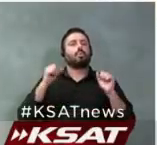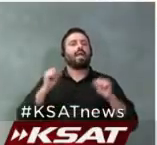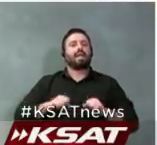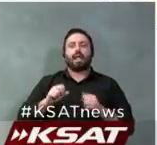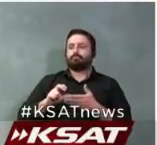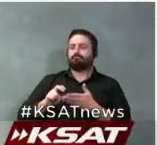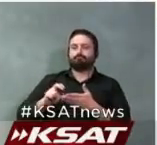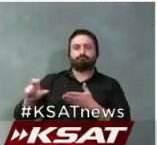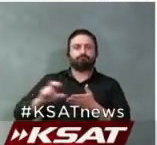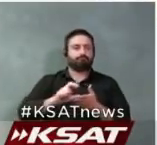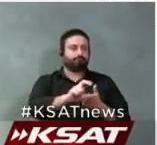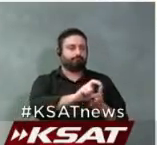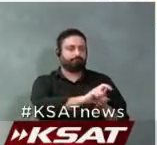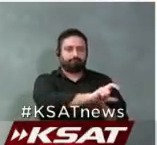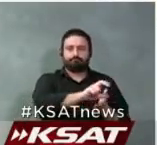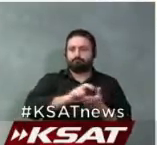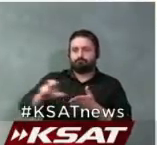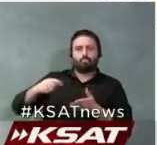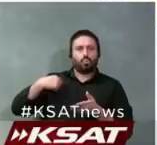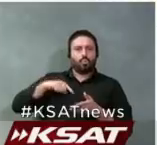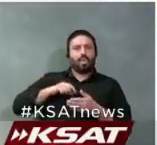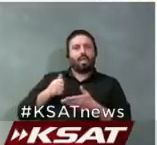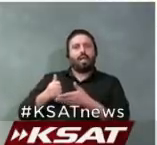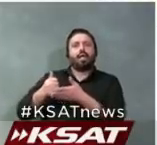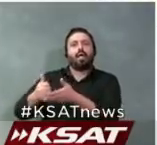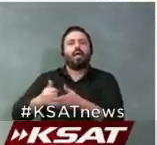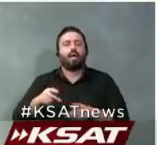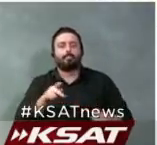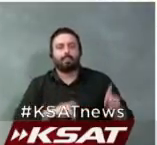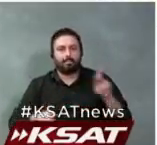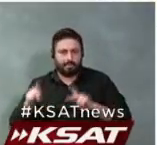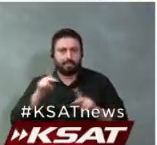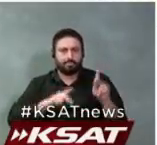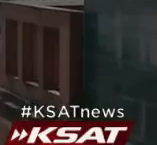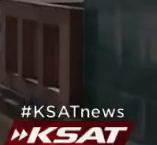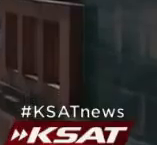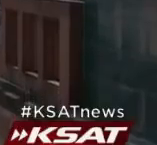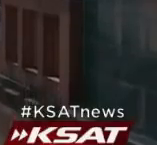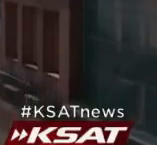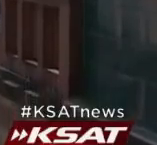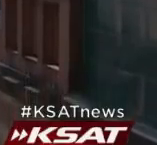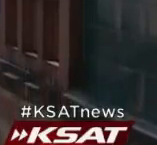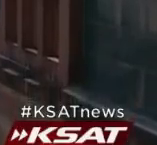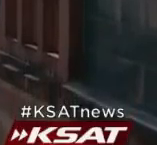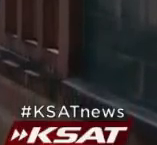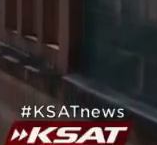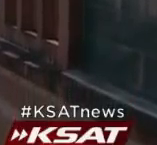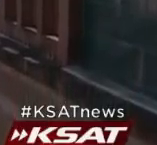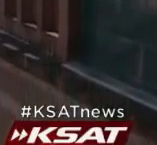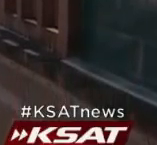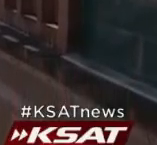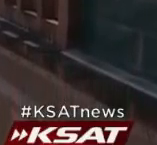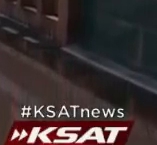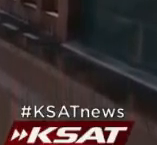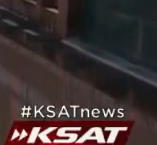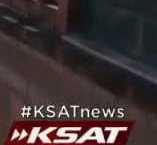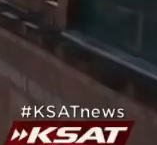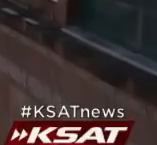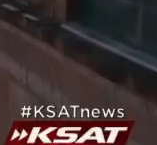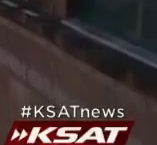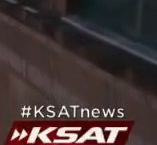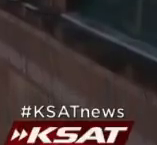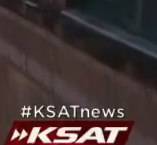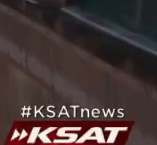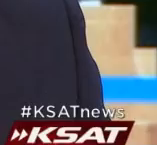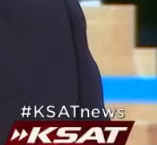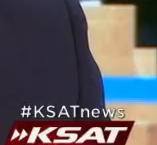the way it is distributed, so that we can help people in the way they need the help. And the need is certainly there. Garrett Berger, KSAT